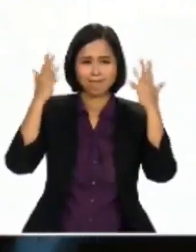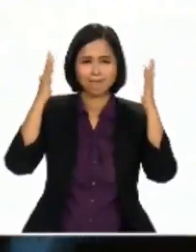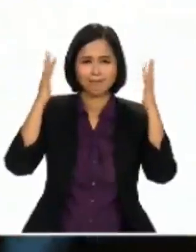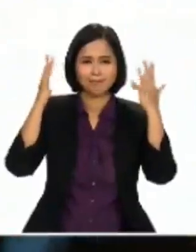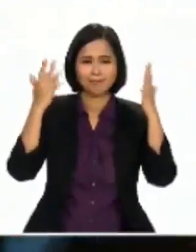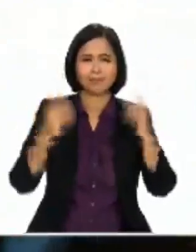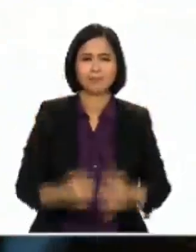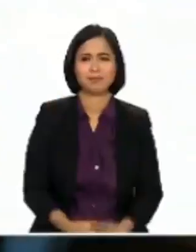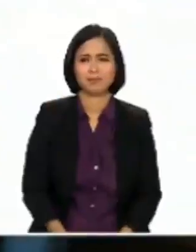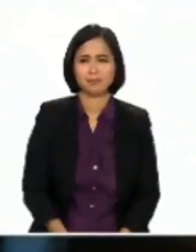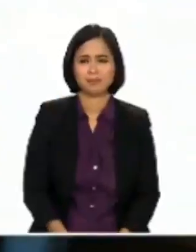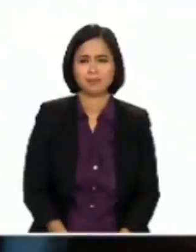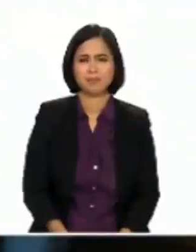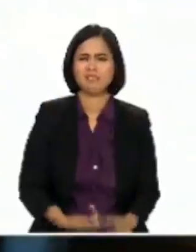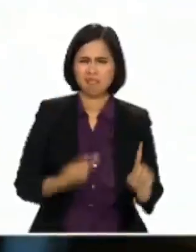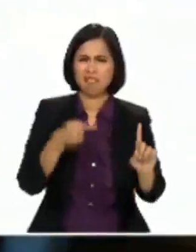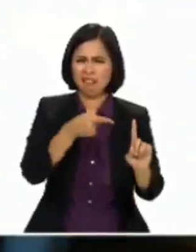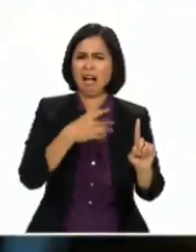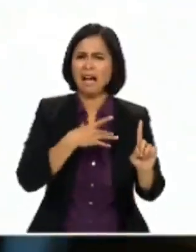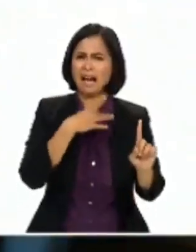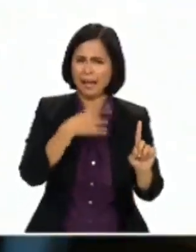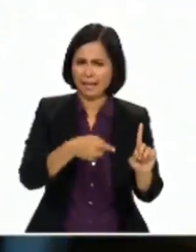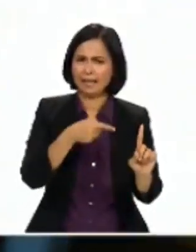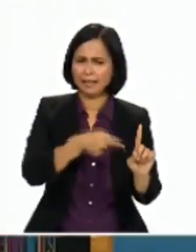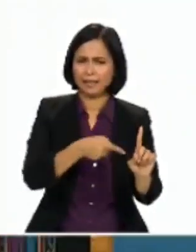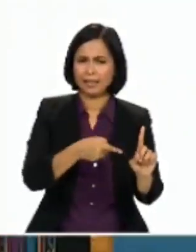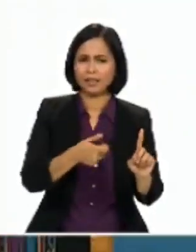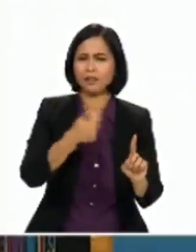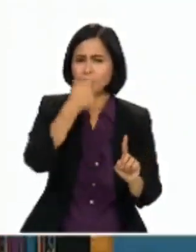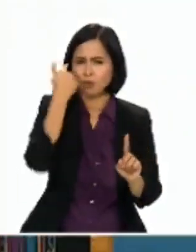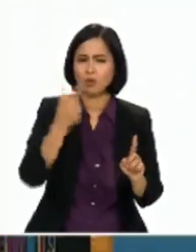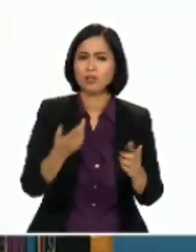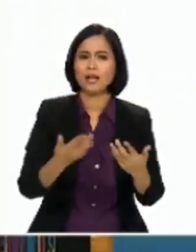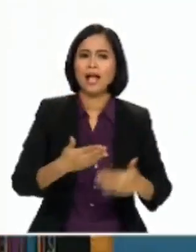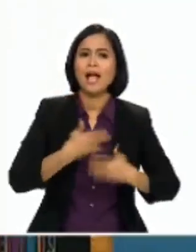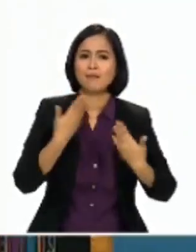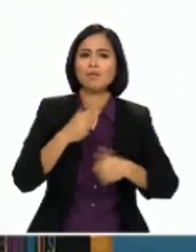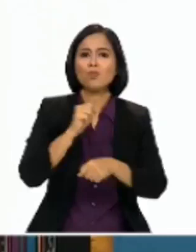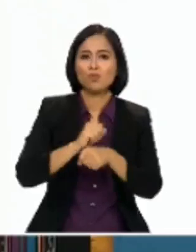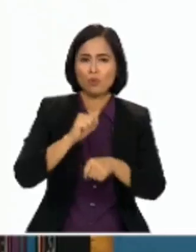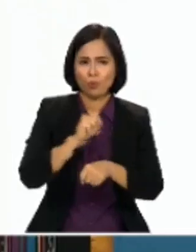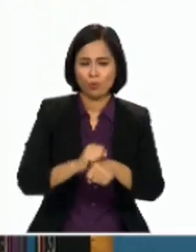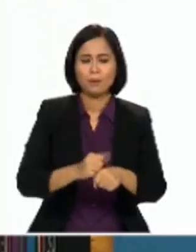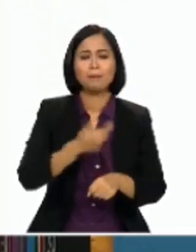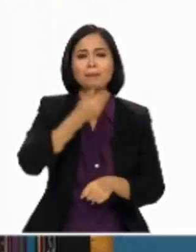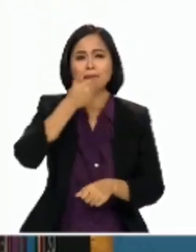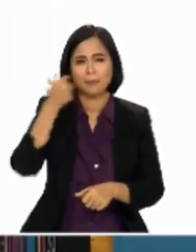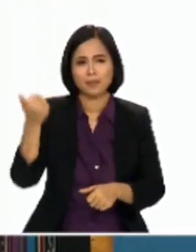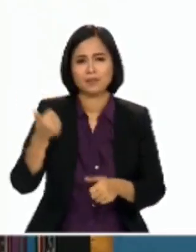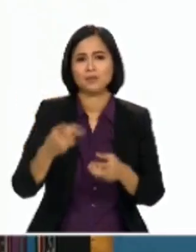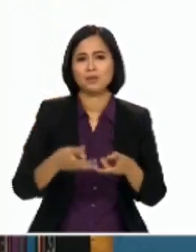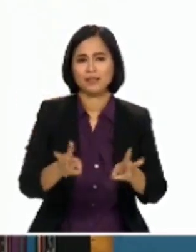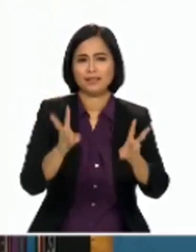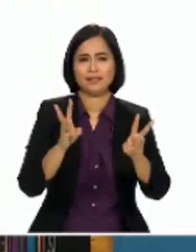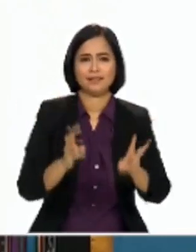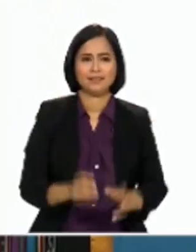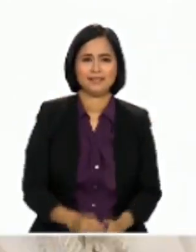I like si Mato because he mixes explosive with work. That is the way how to do it.